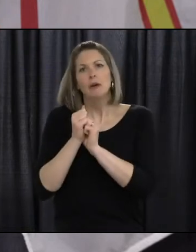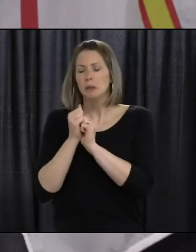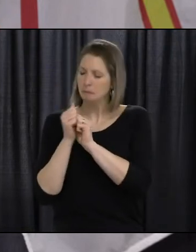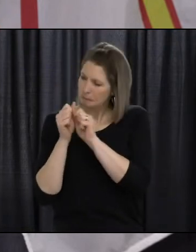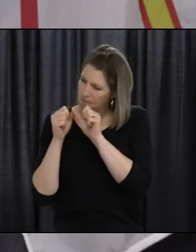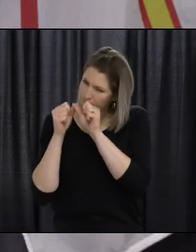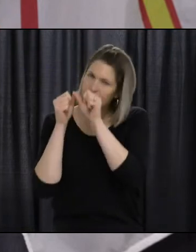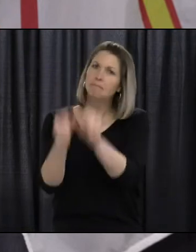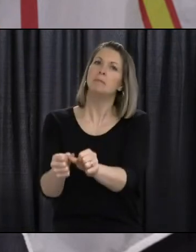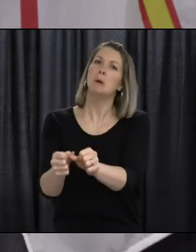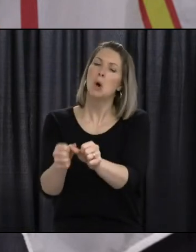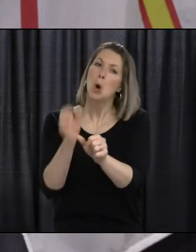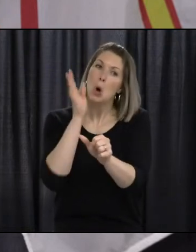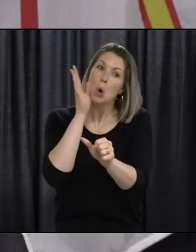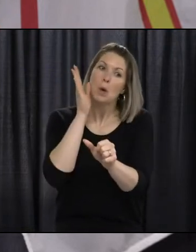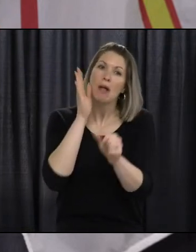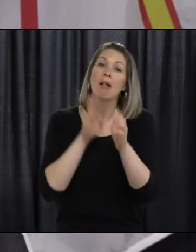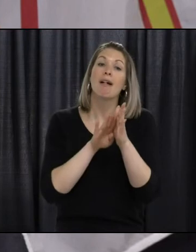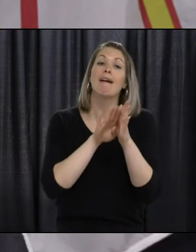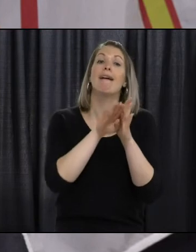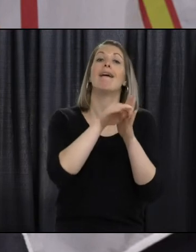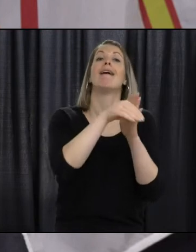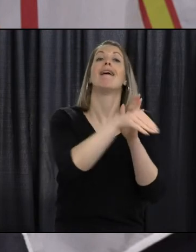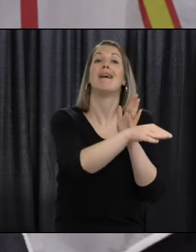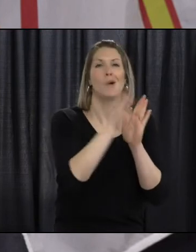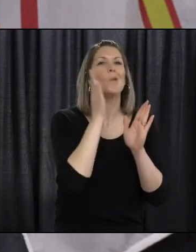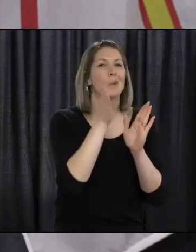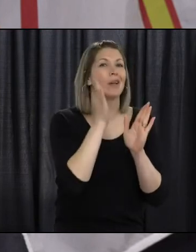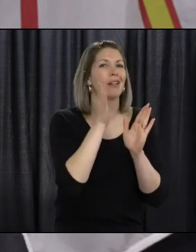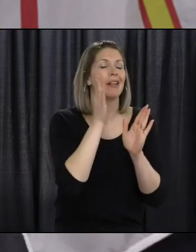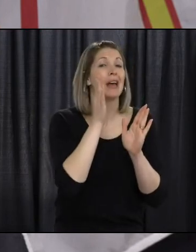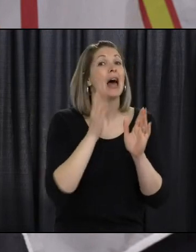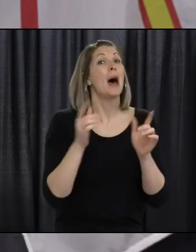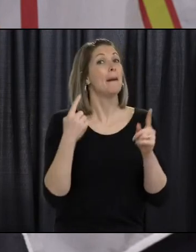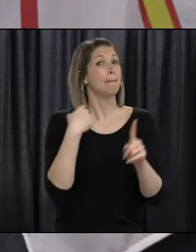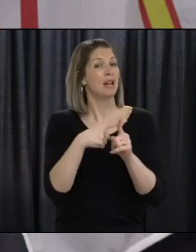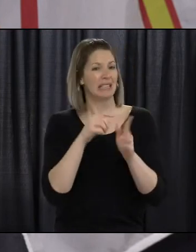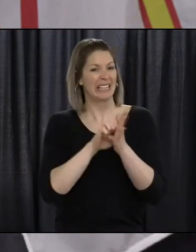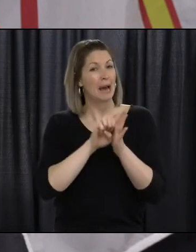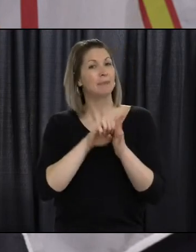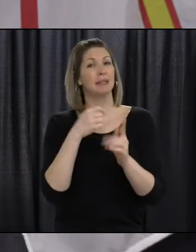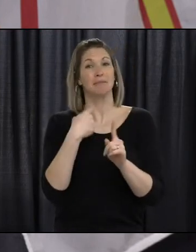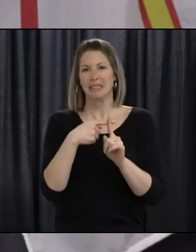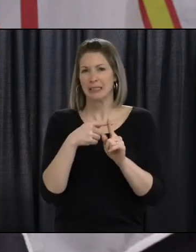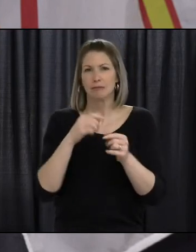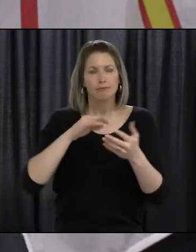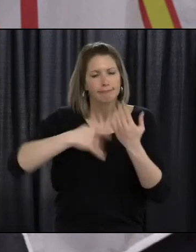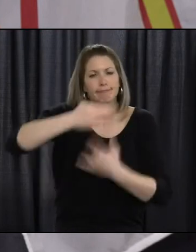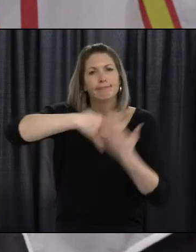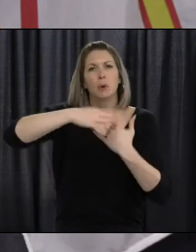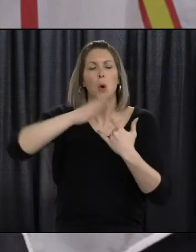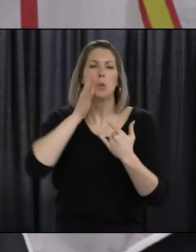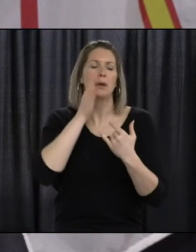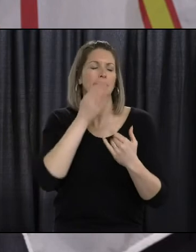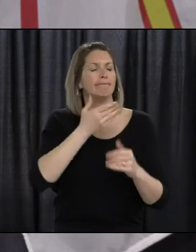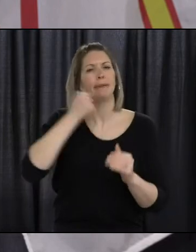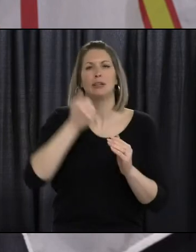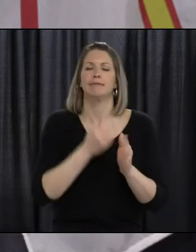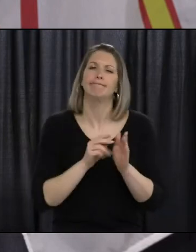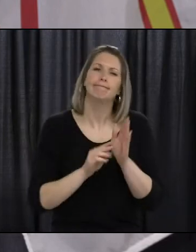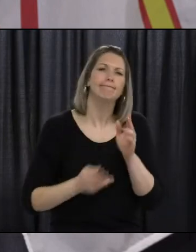only stay the course, but will forge ahead better and stronger than ever. Our collective actions will have a significant impact on how